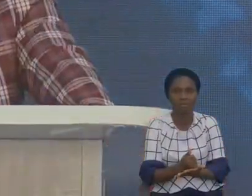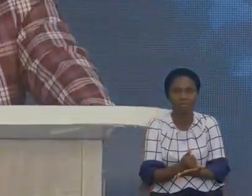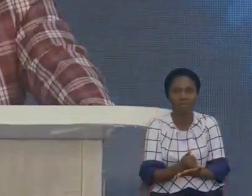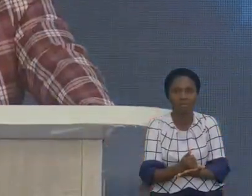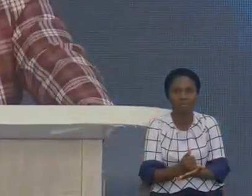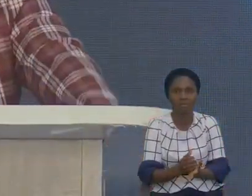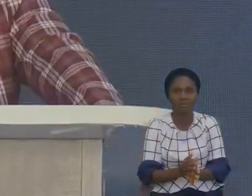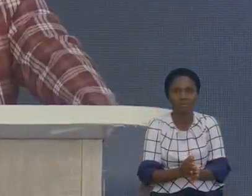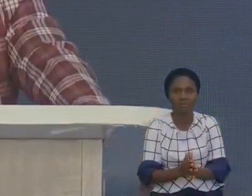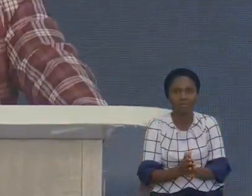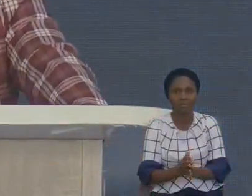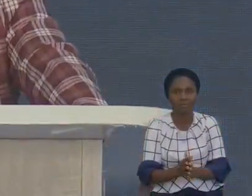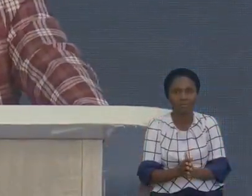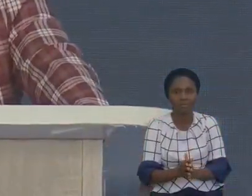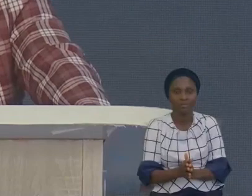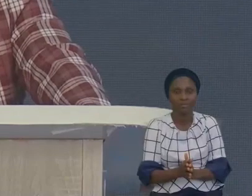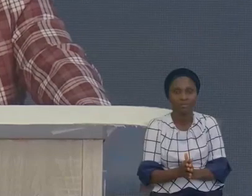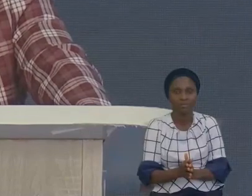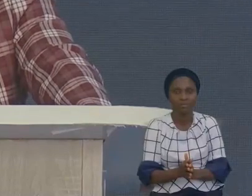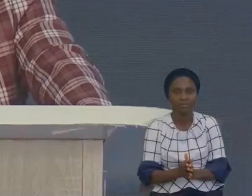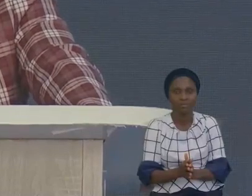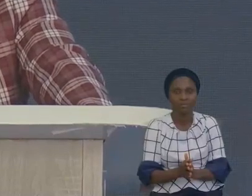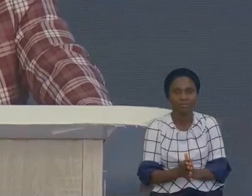Turn to the one by your side there.